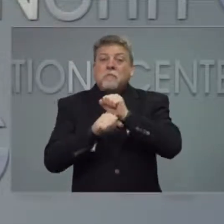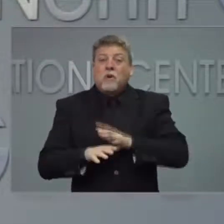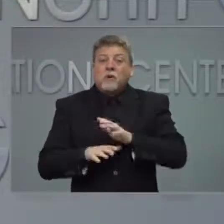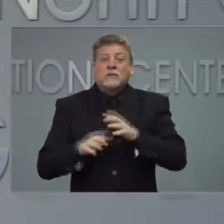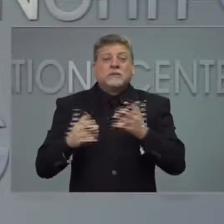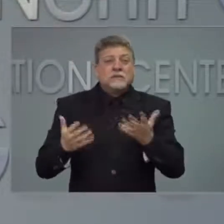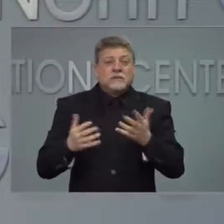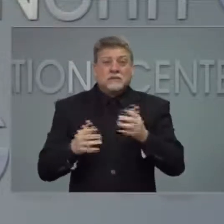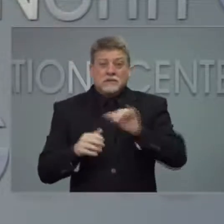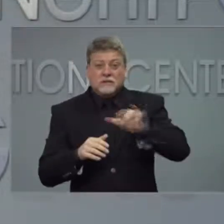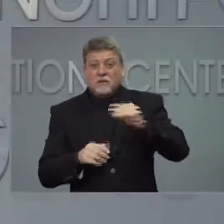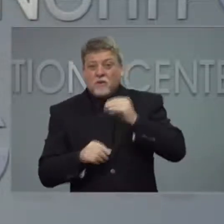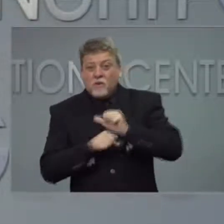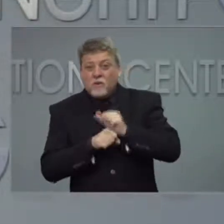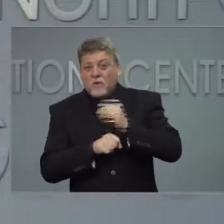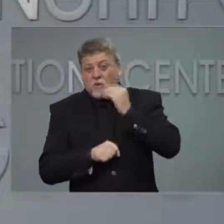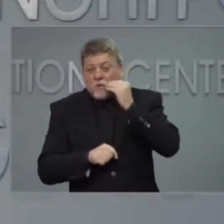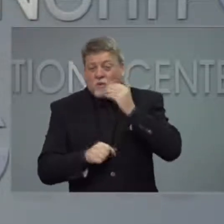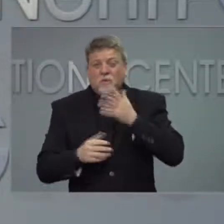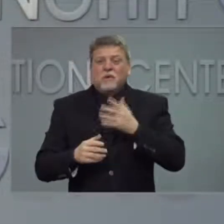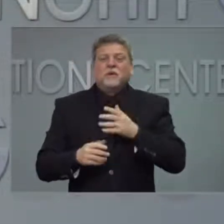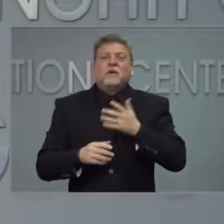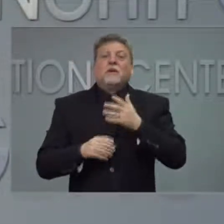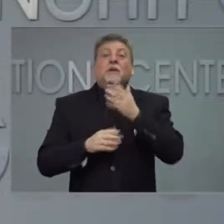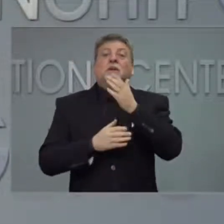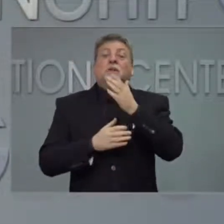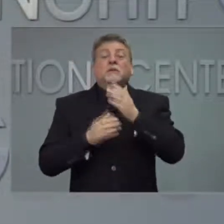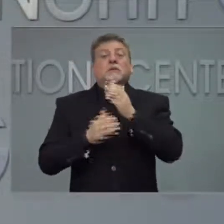by people who are independently elected, but